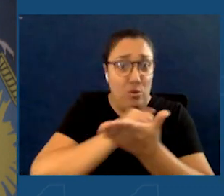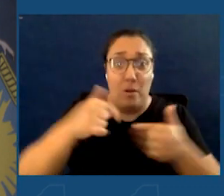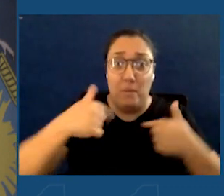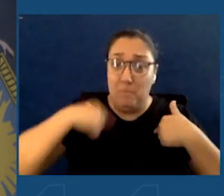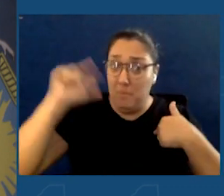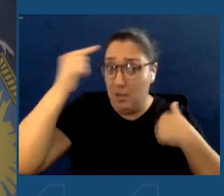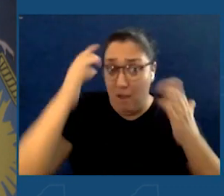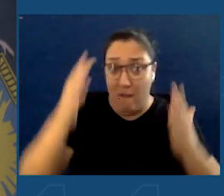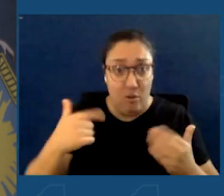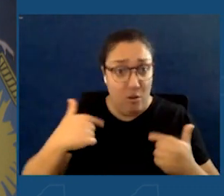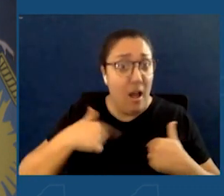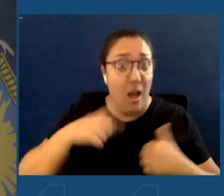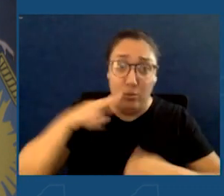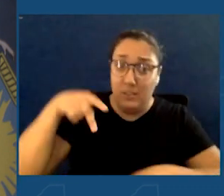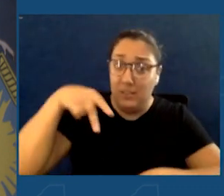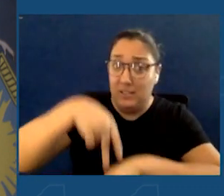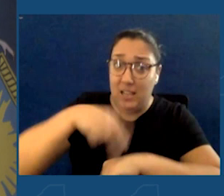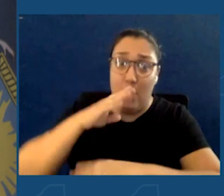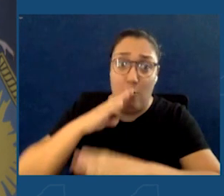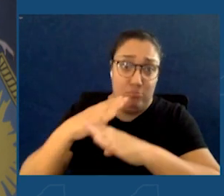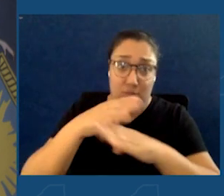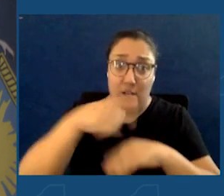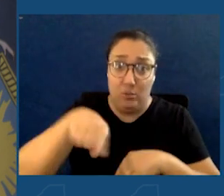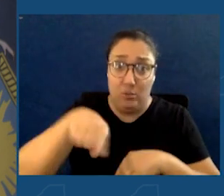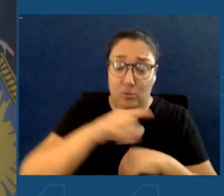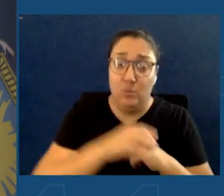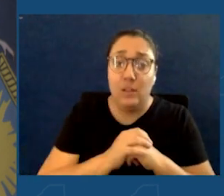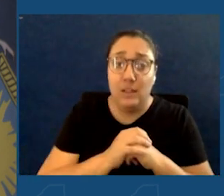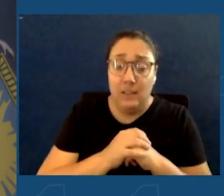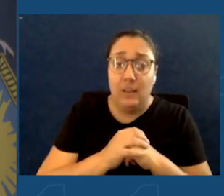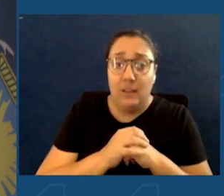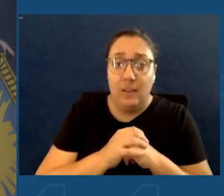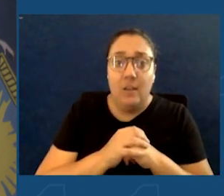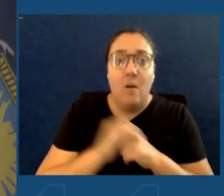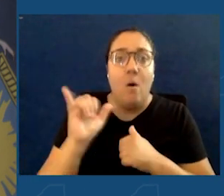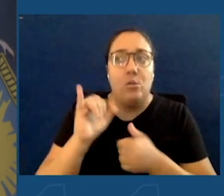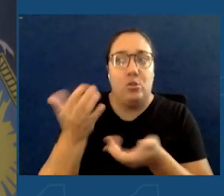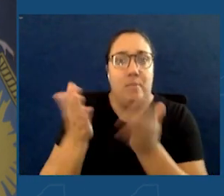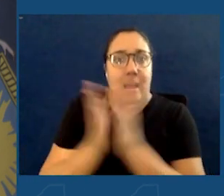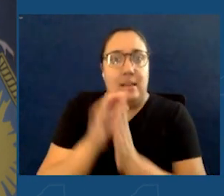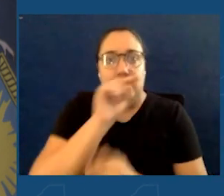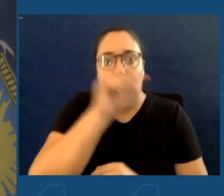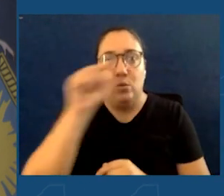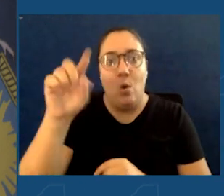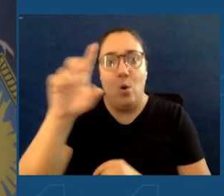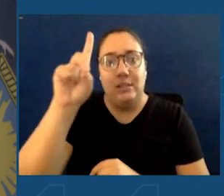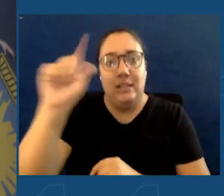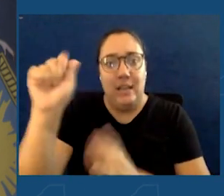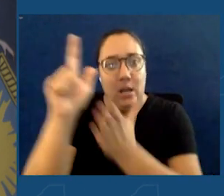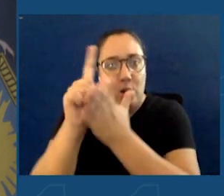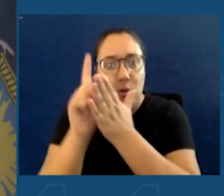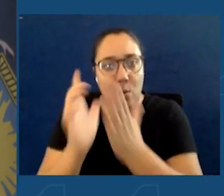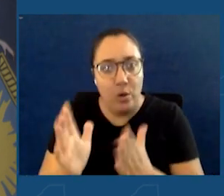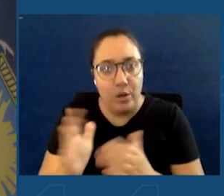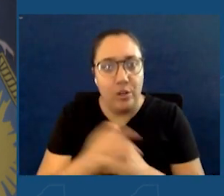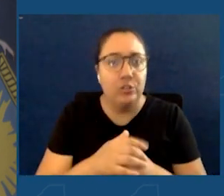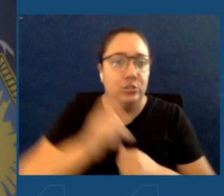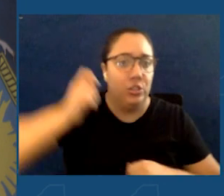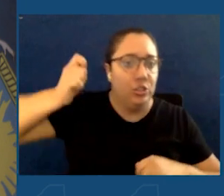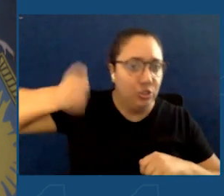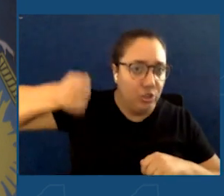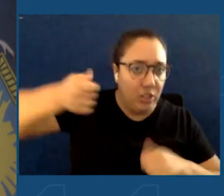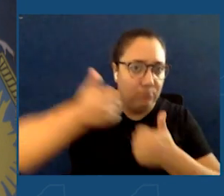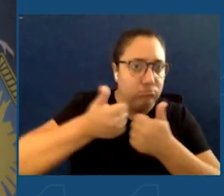up and protect them. And I'm also asking our district attorneys and our judges, once again,